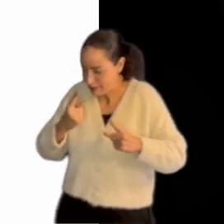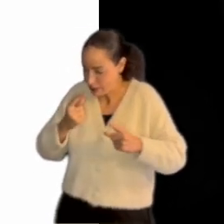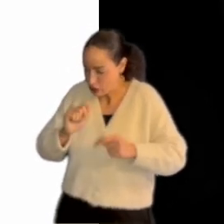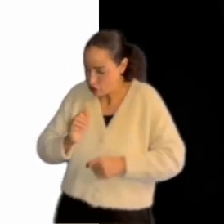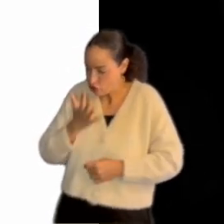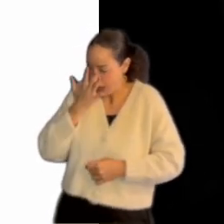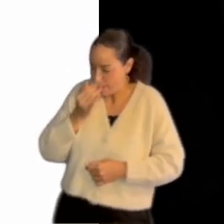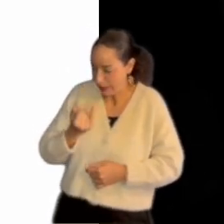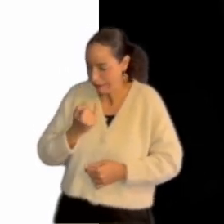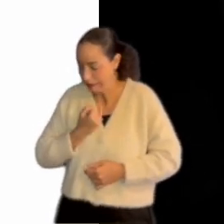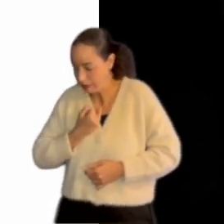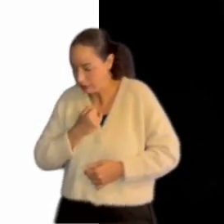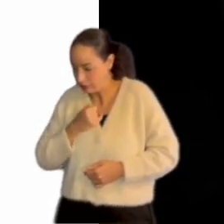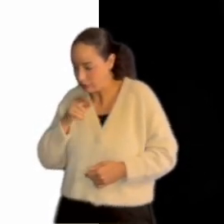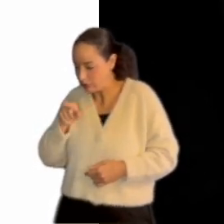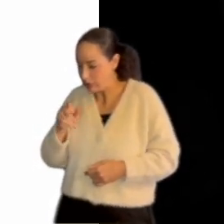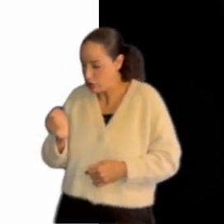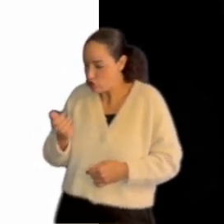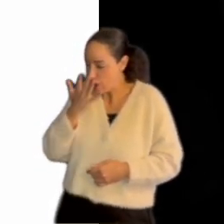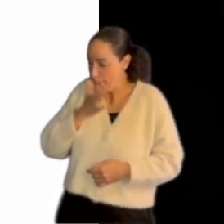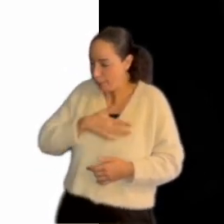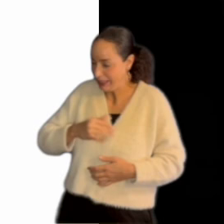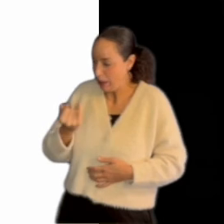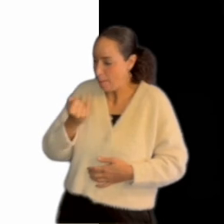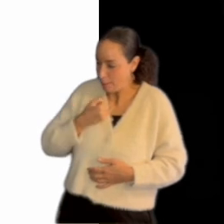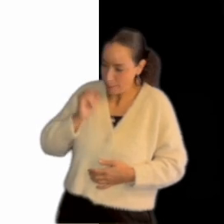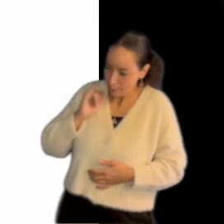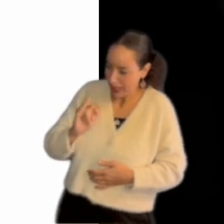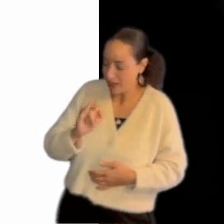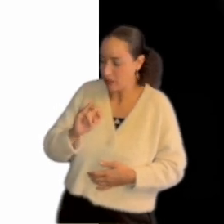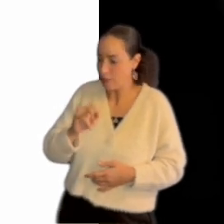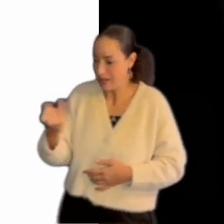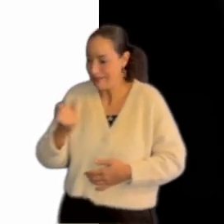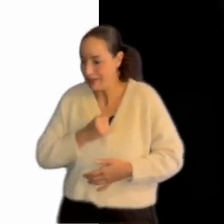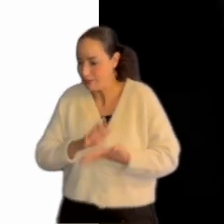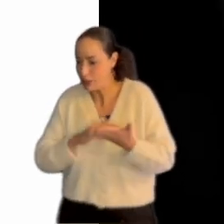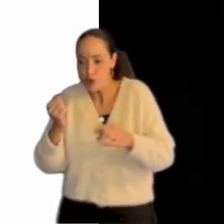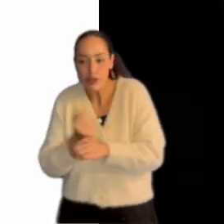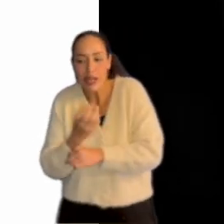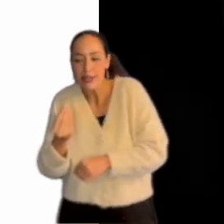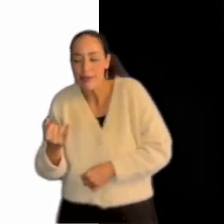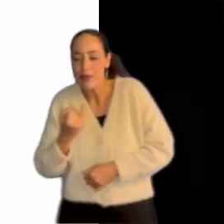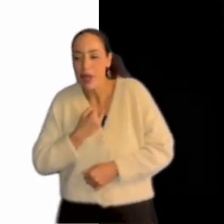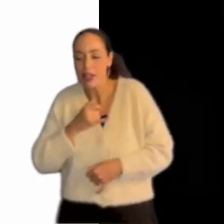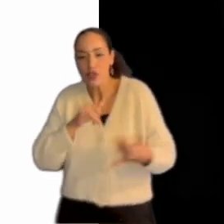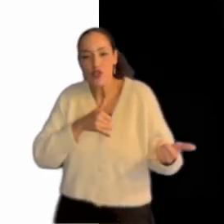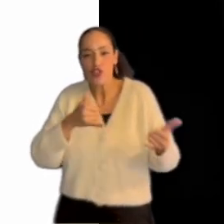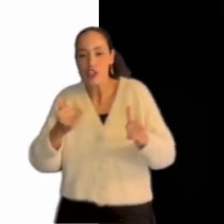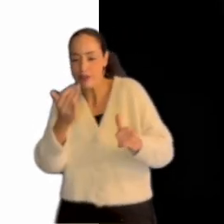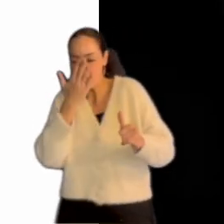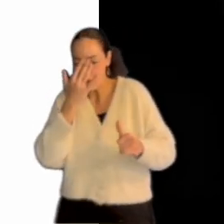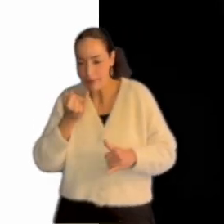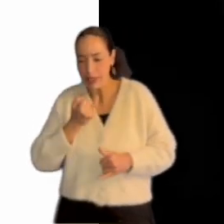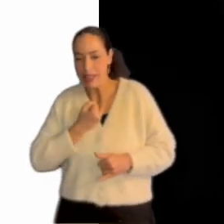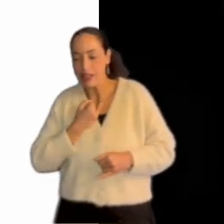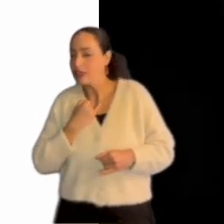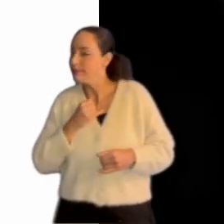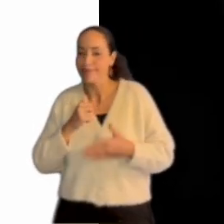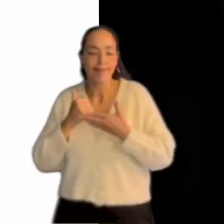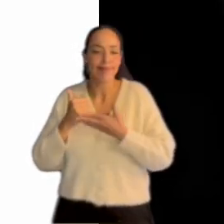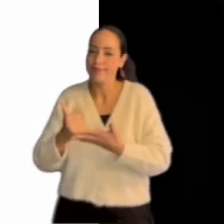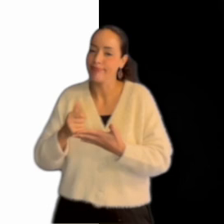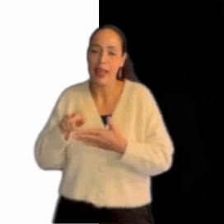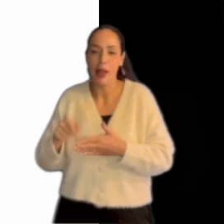bad. The shift from shame to guilt did nothing to alleviate the pain of his loss, but it was just enough to allow the tiniest flicker of